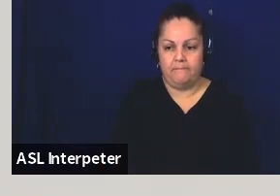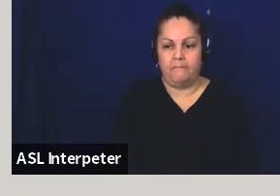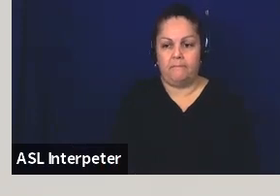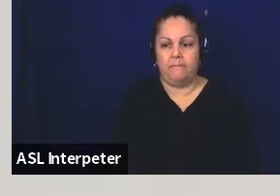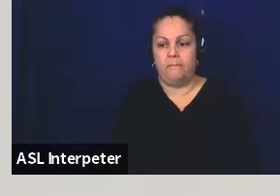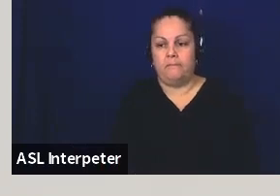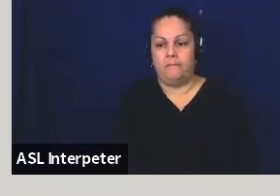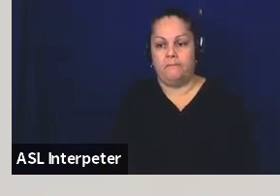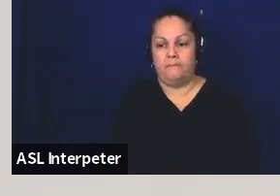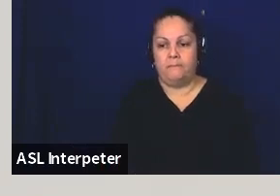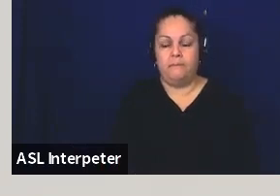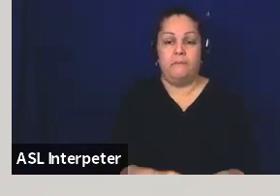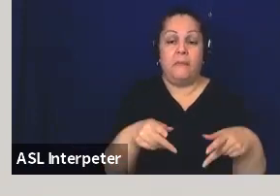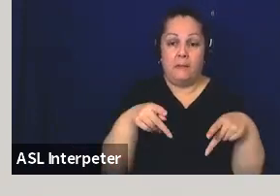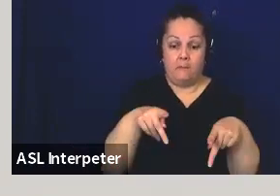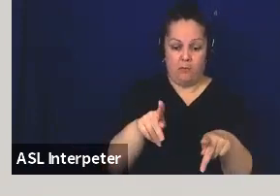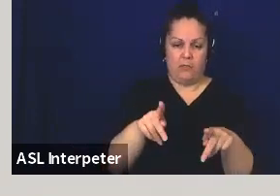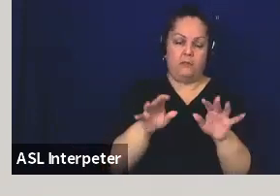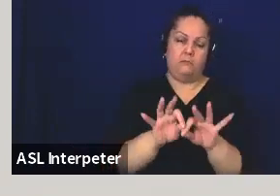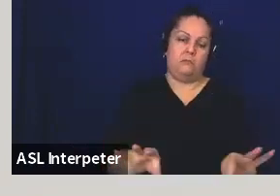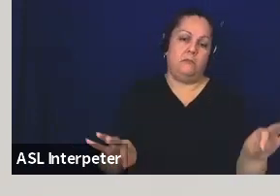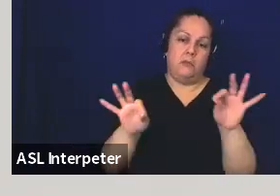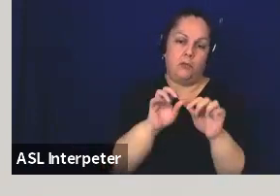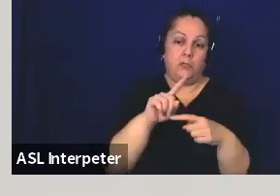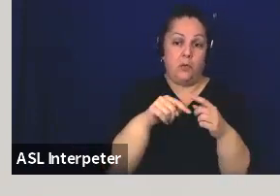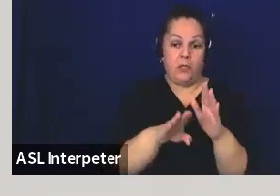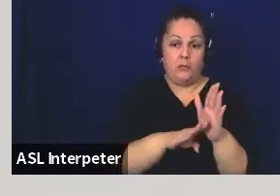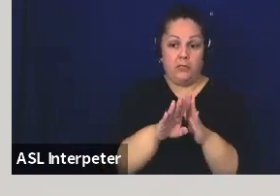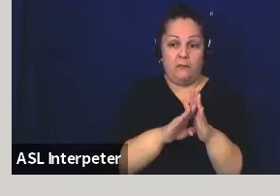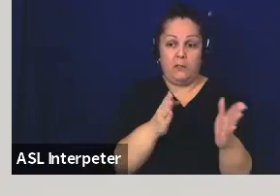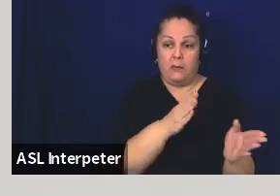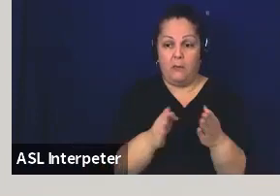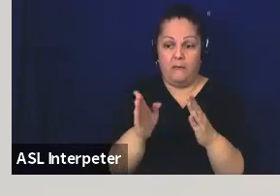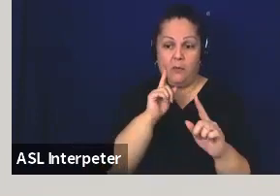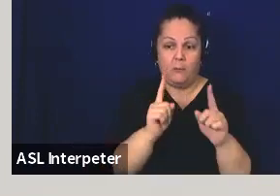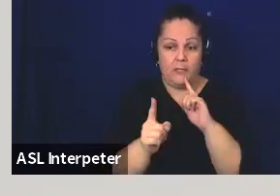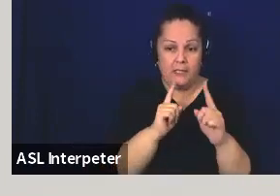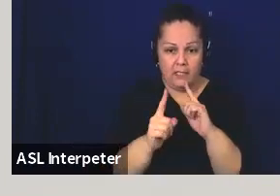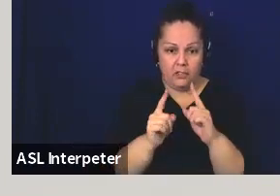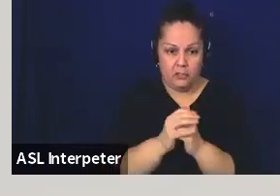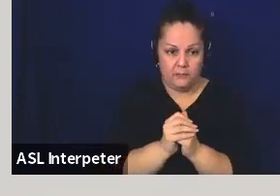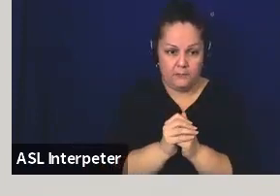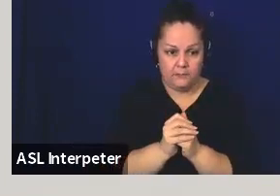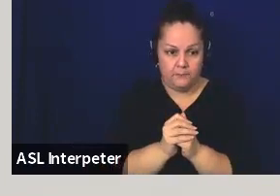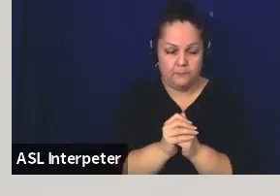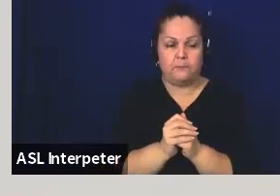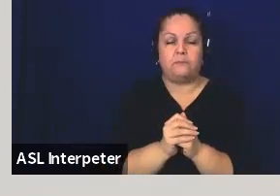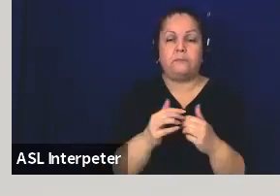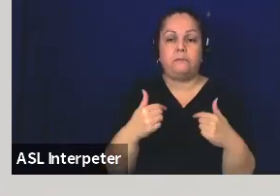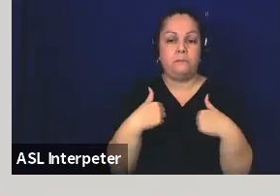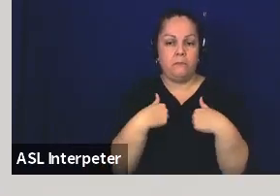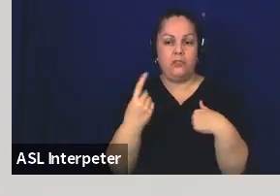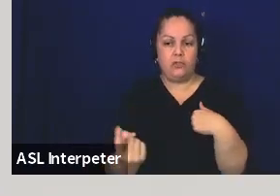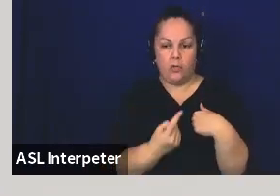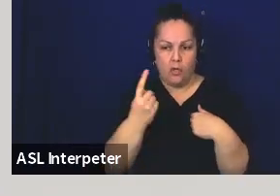Permissions are also extremely useful when developing a plan for communication. Before doing so, stakeholders should